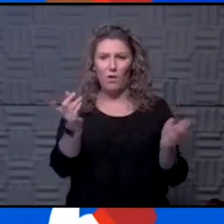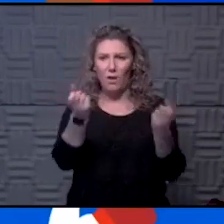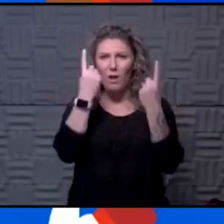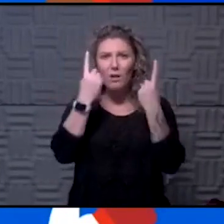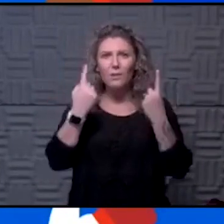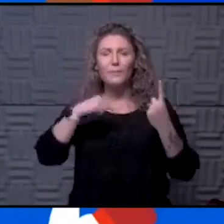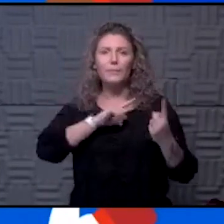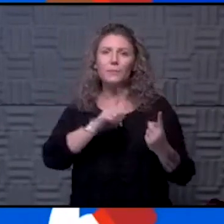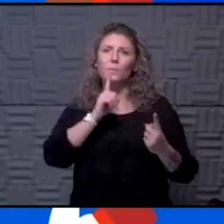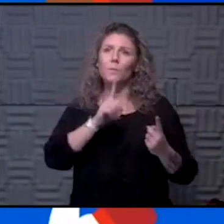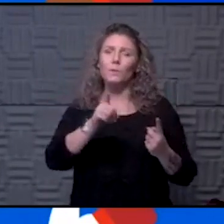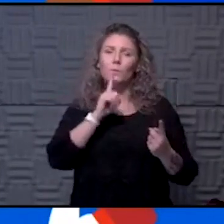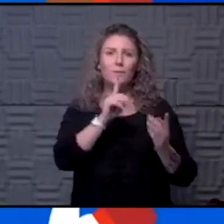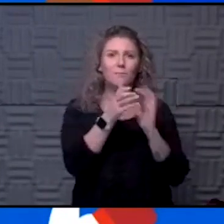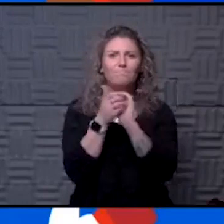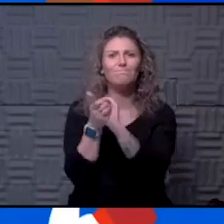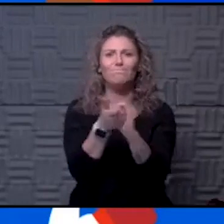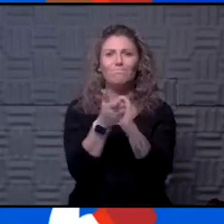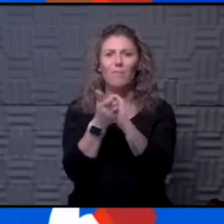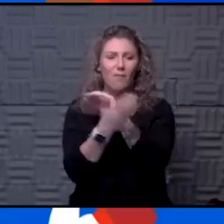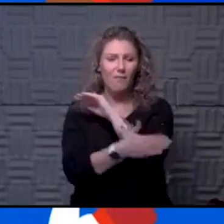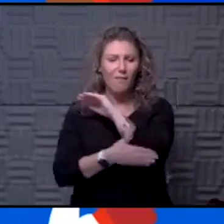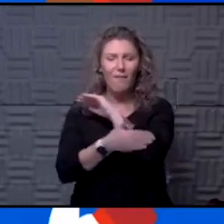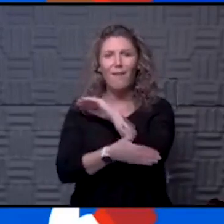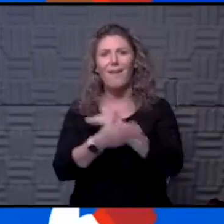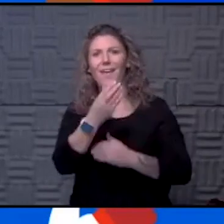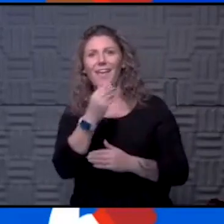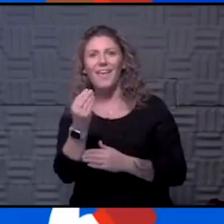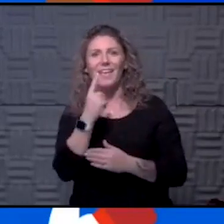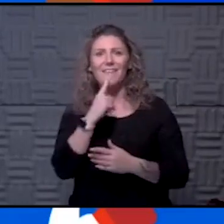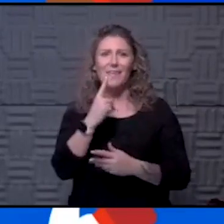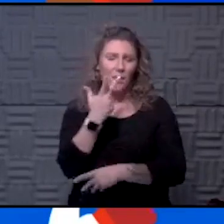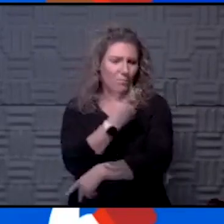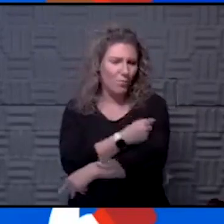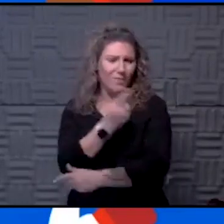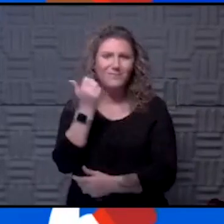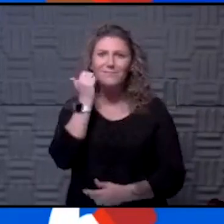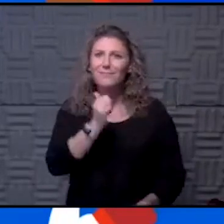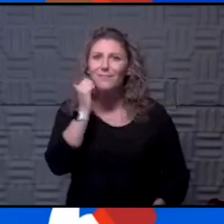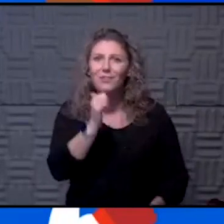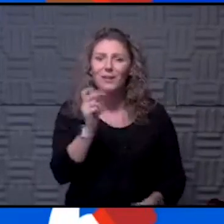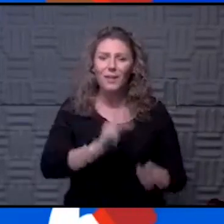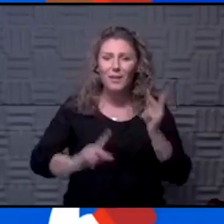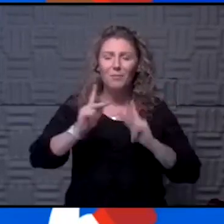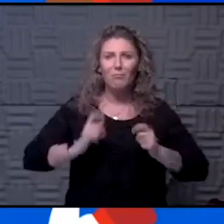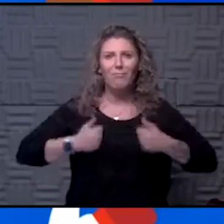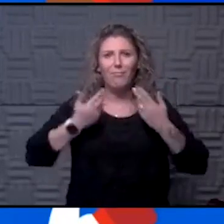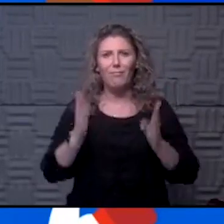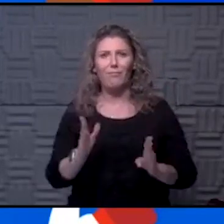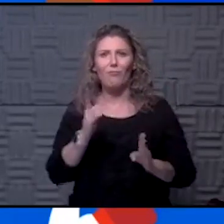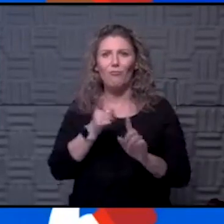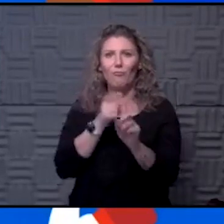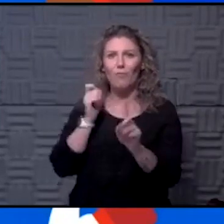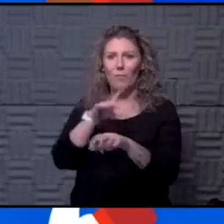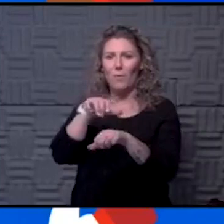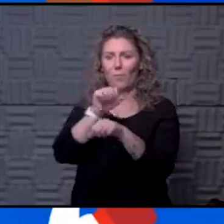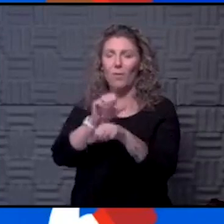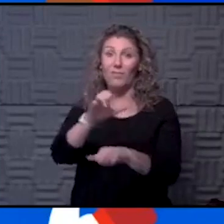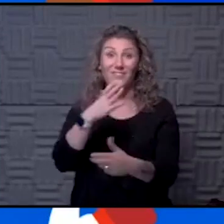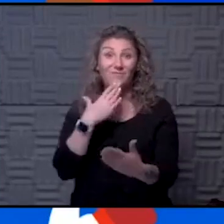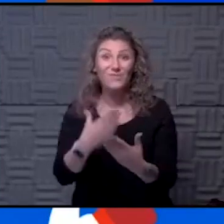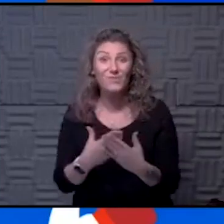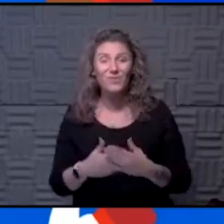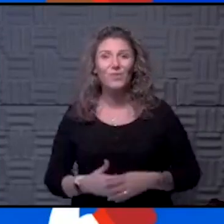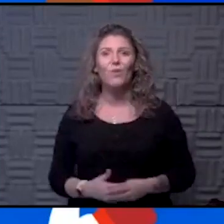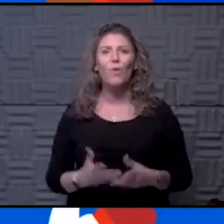we are a very, very large county. I still get emails every day about residents that are upset about appointments. That's a good thing. They